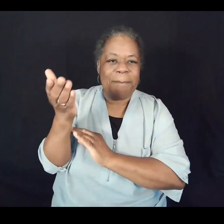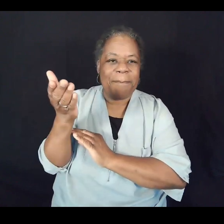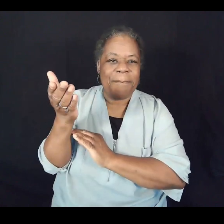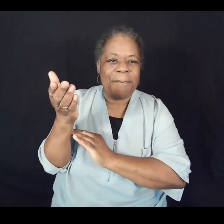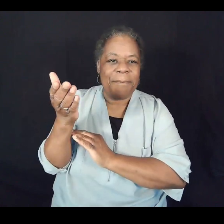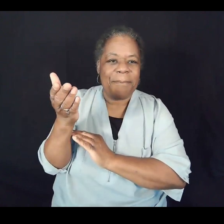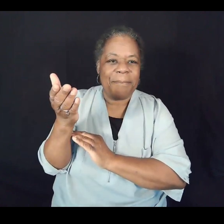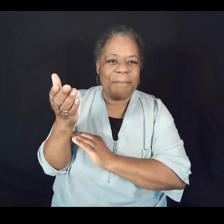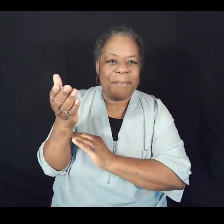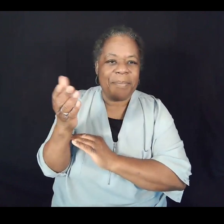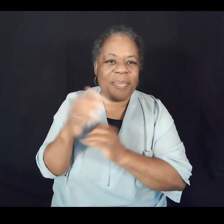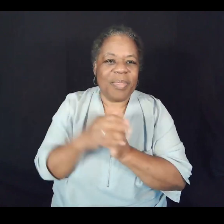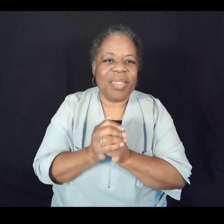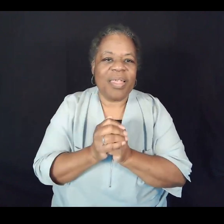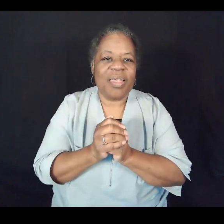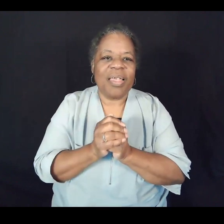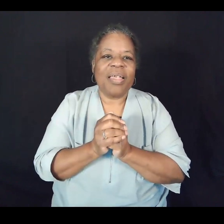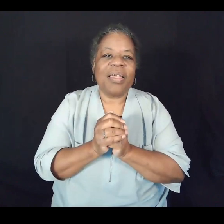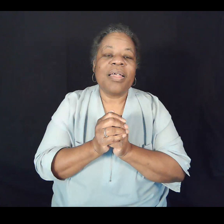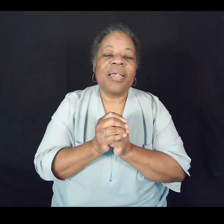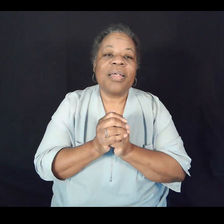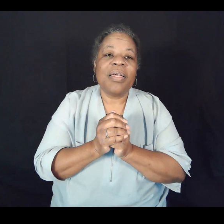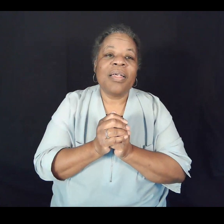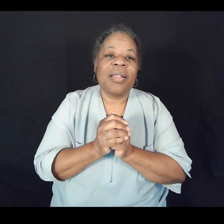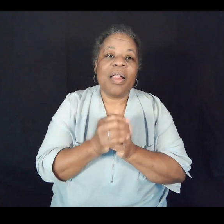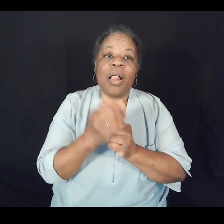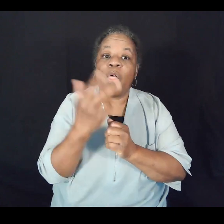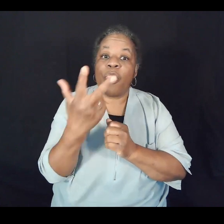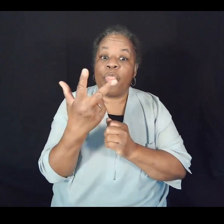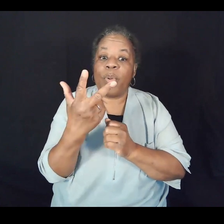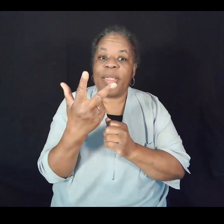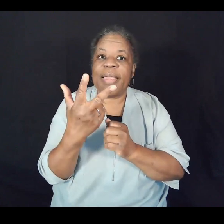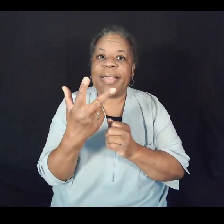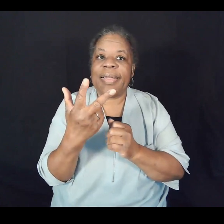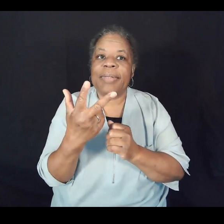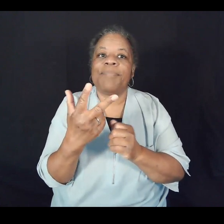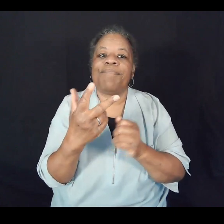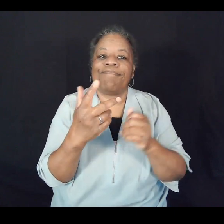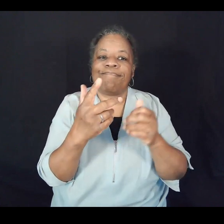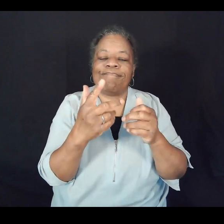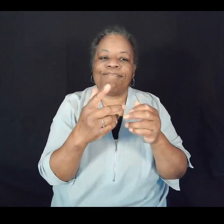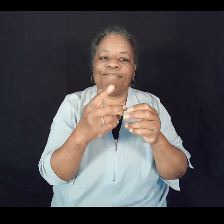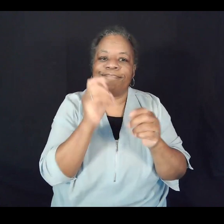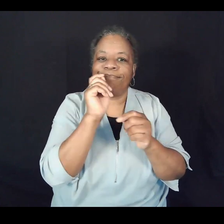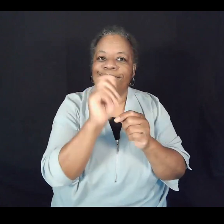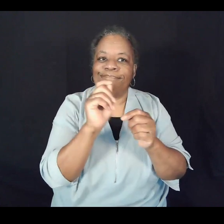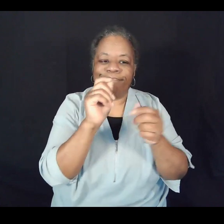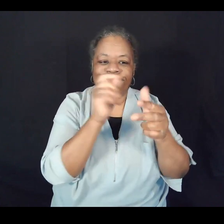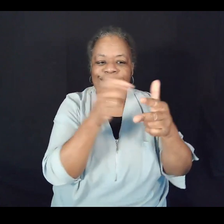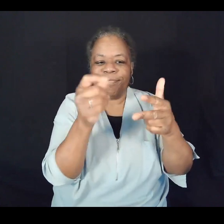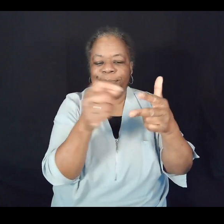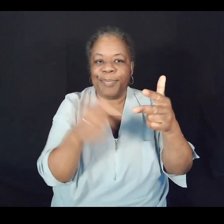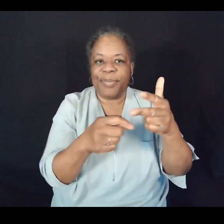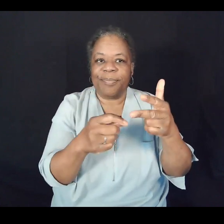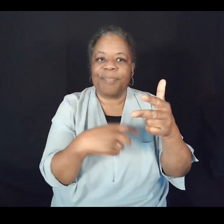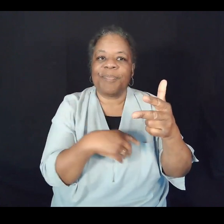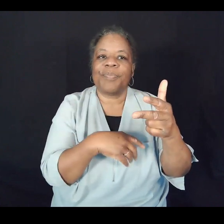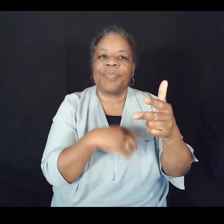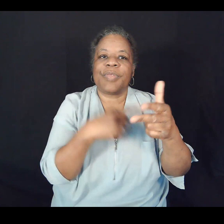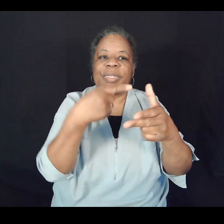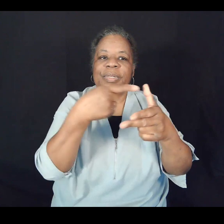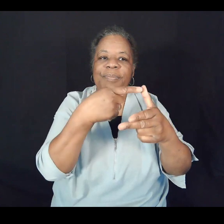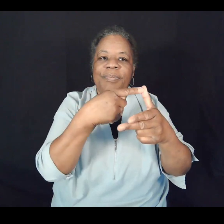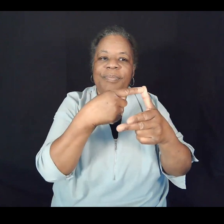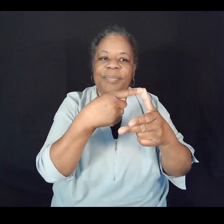For those of you taking notes, I want to share with you three quick takeaways from Revelation 5. And the first point is this. We get to